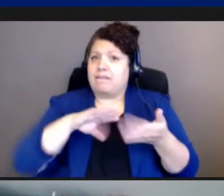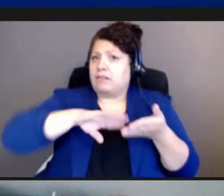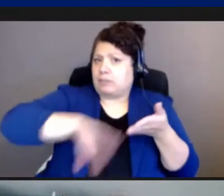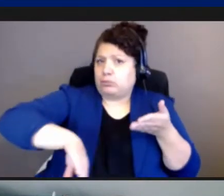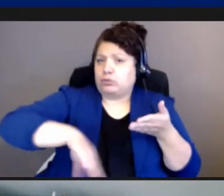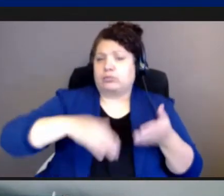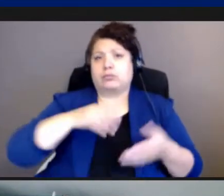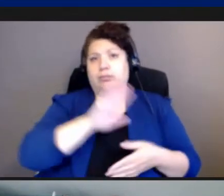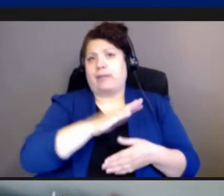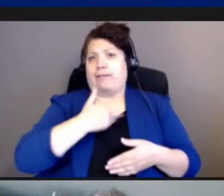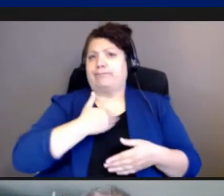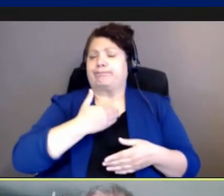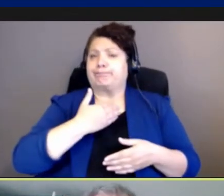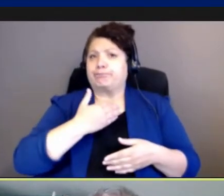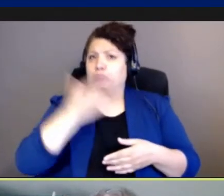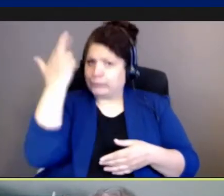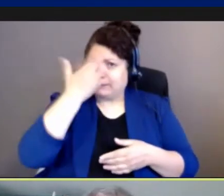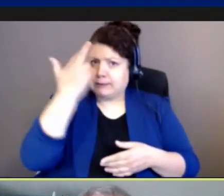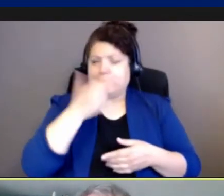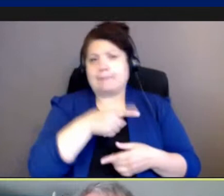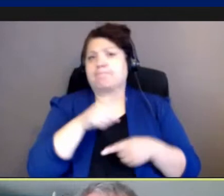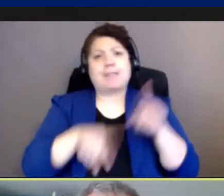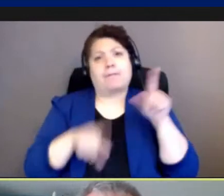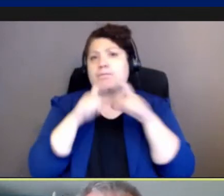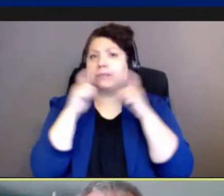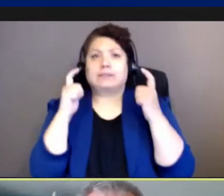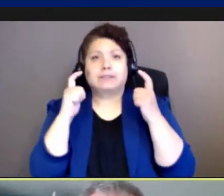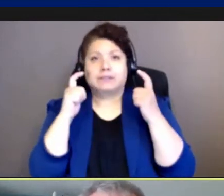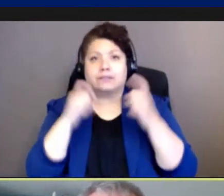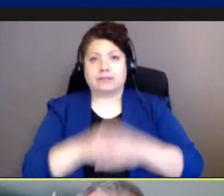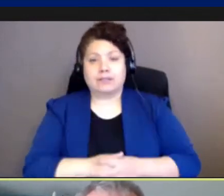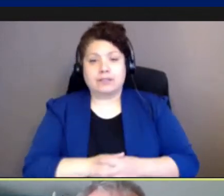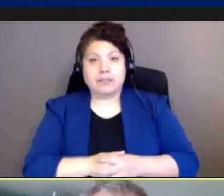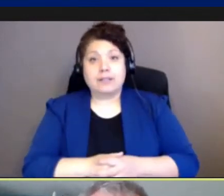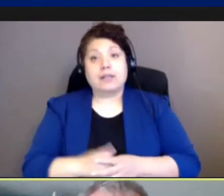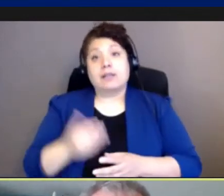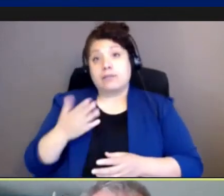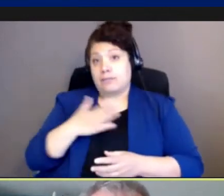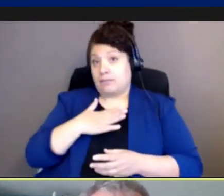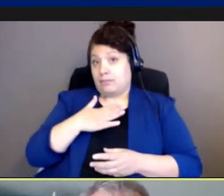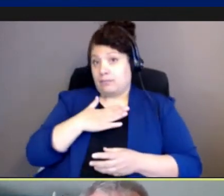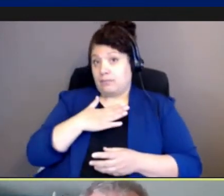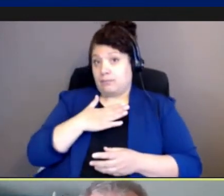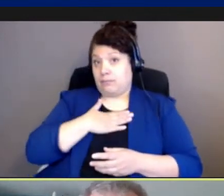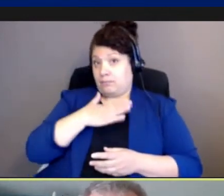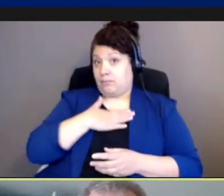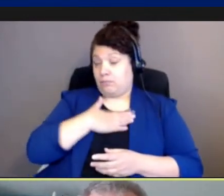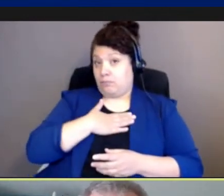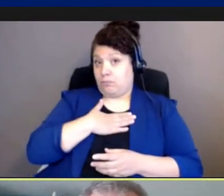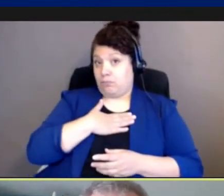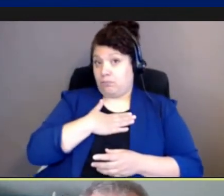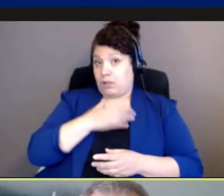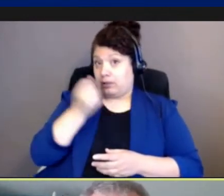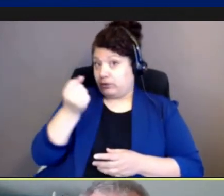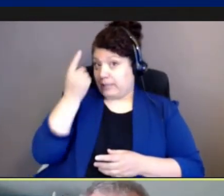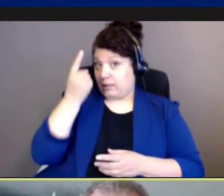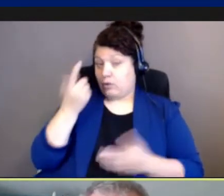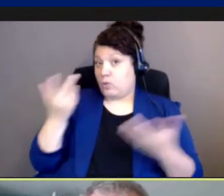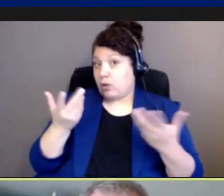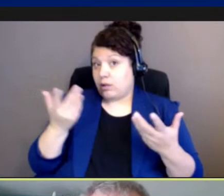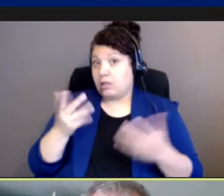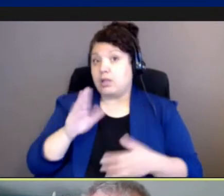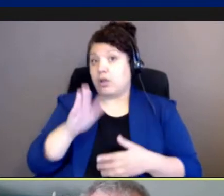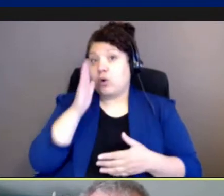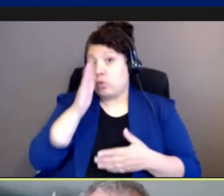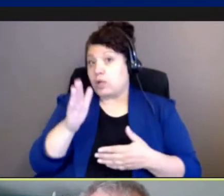mask? Sure. My understanding of the program or the initiative is for the next 2 weeks